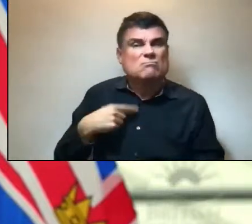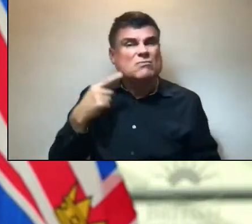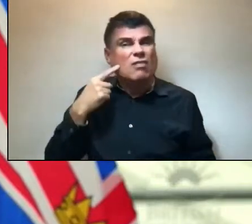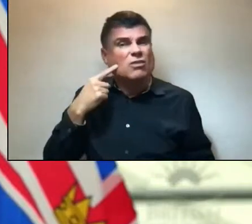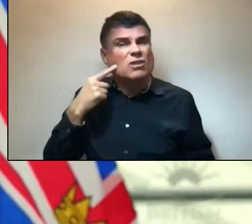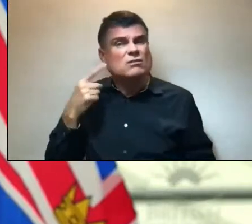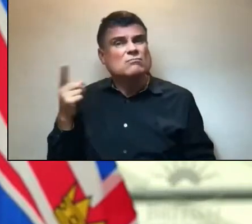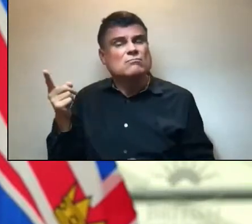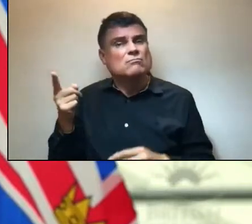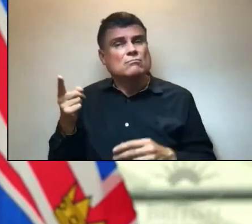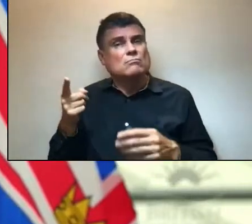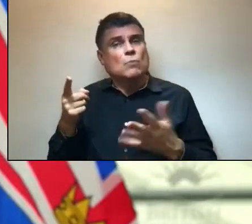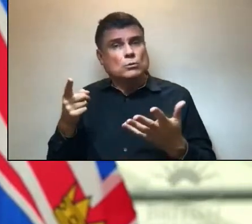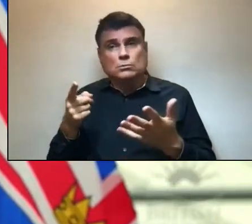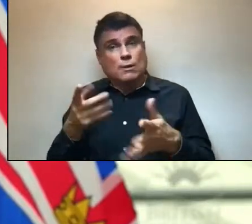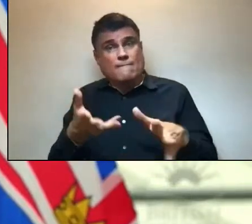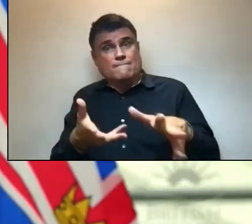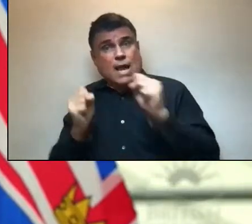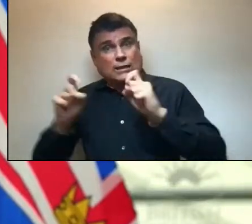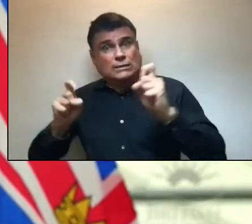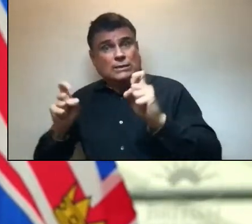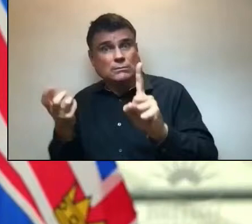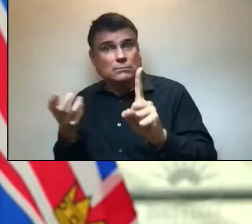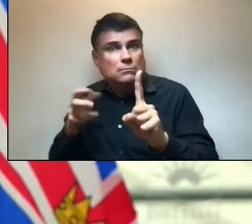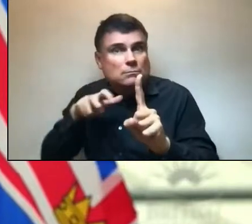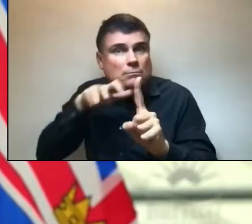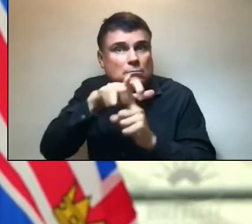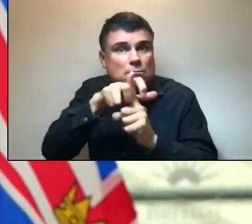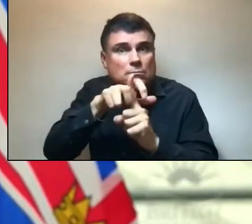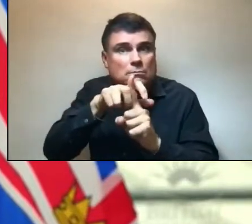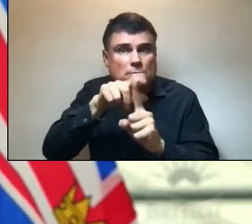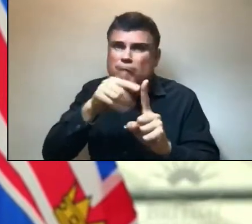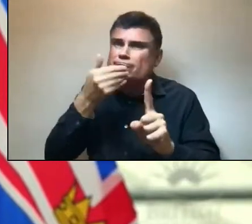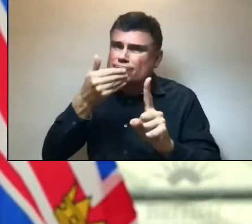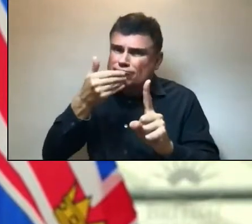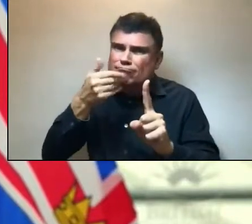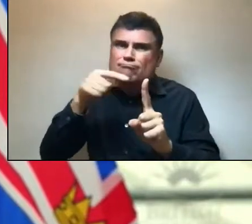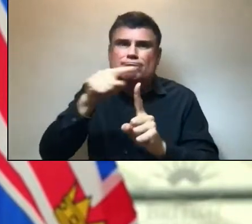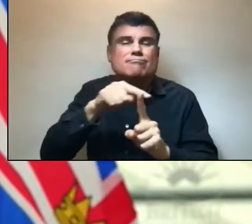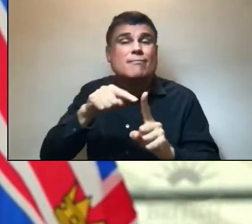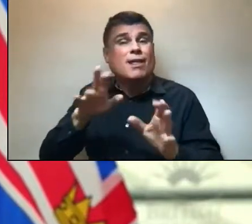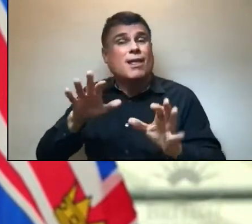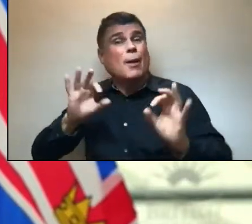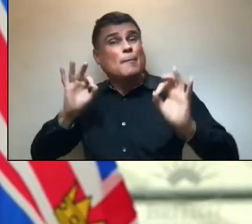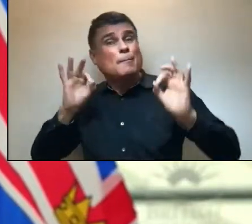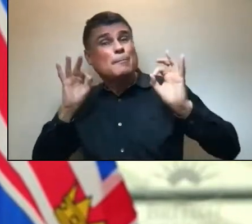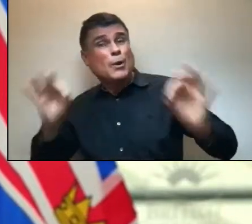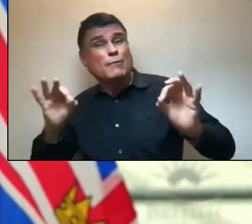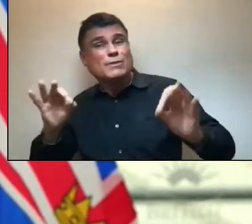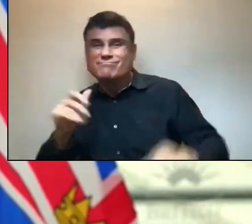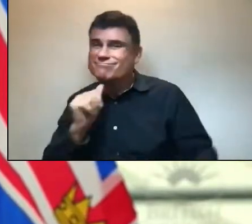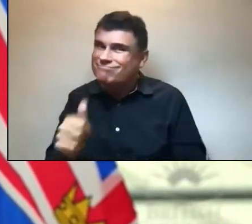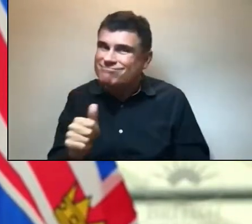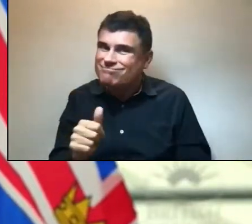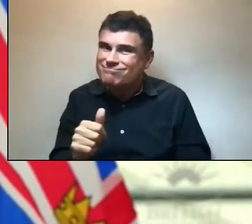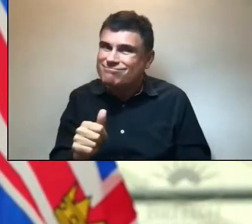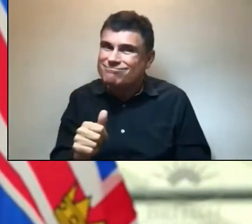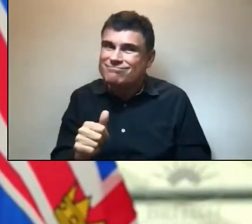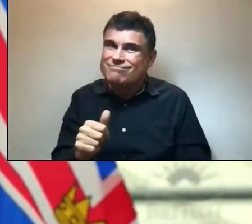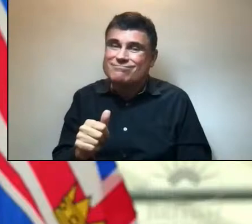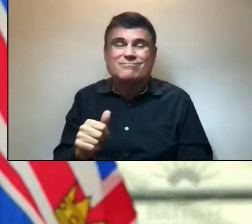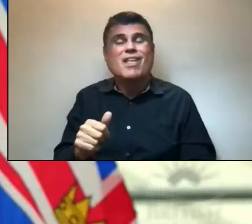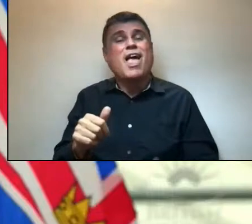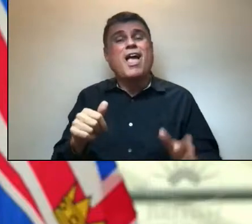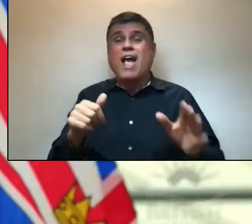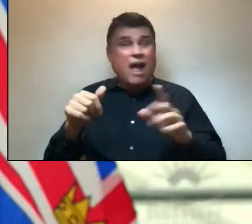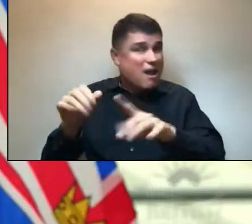used in many of these situations, are not a panacea. They are one tool that helps understands